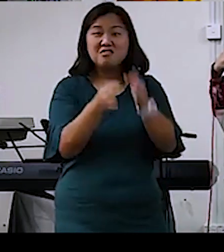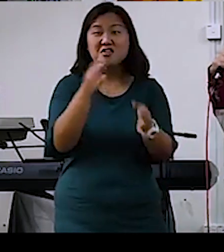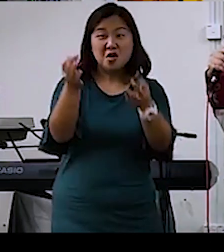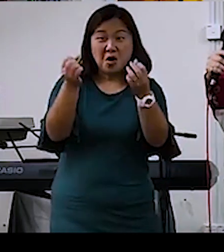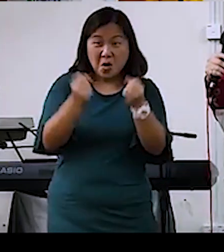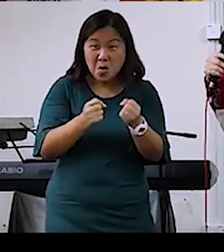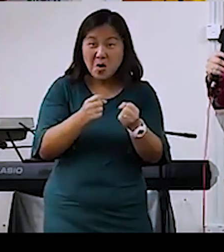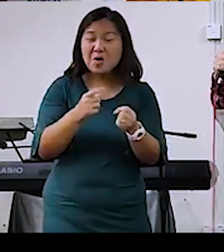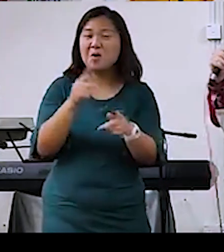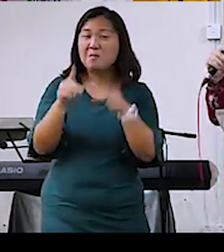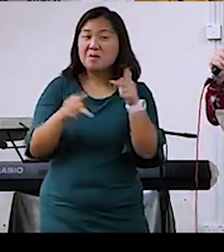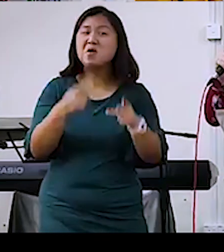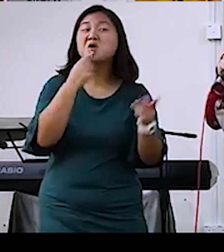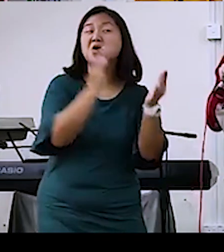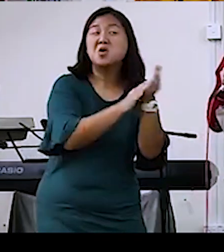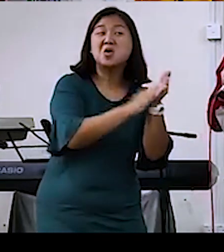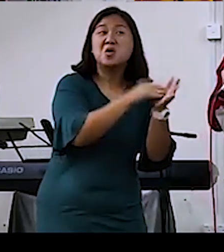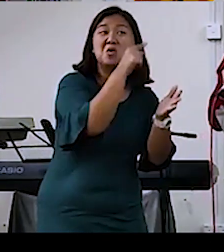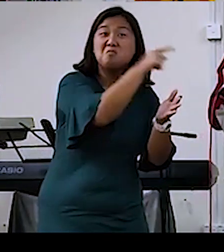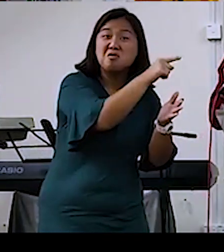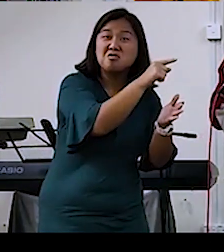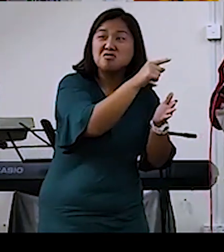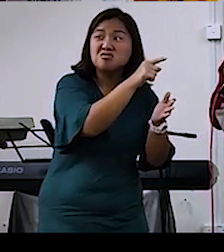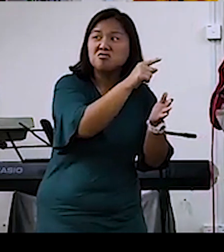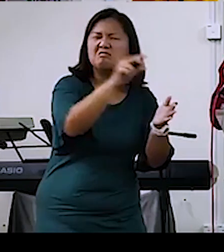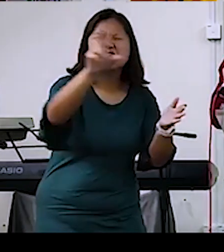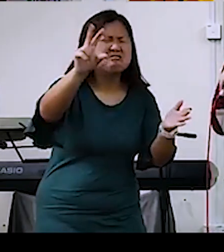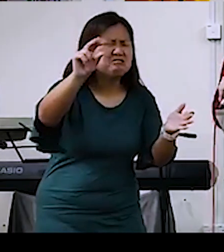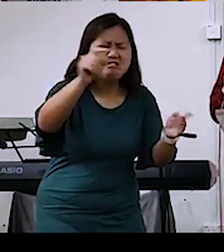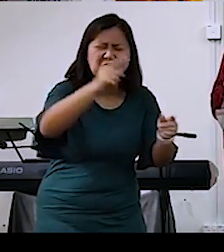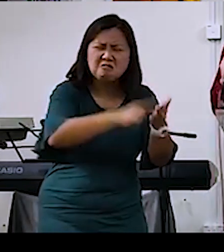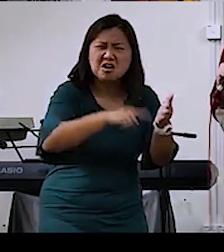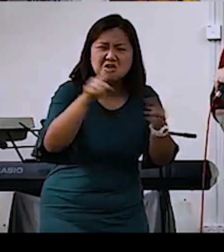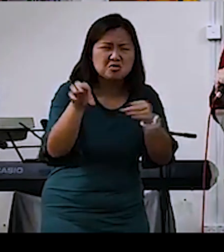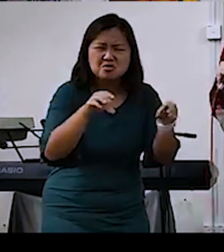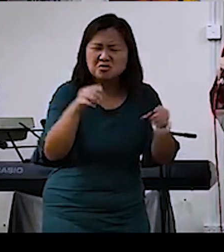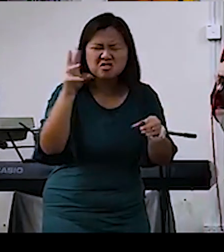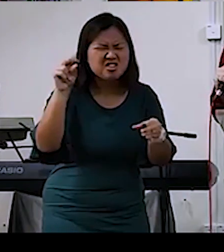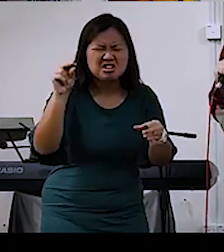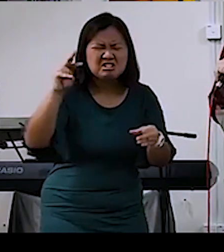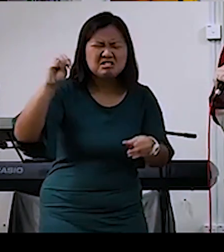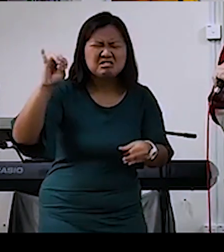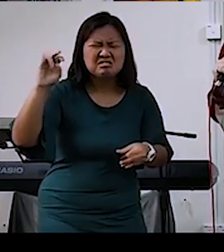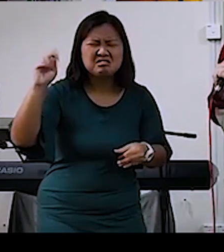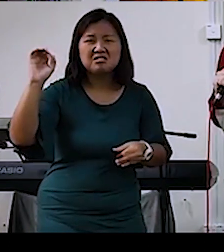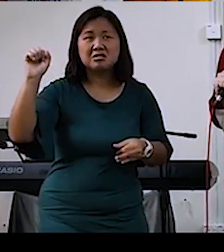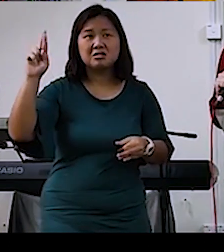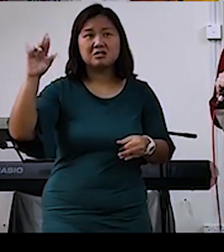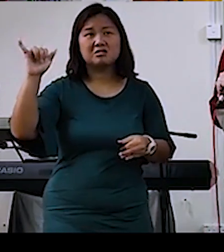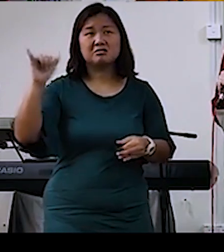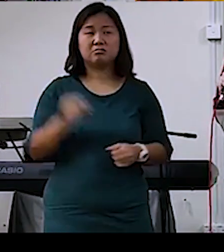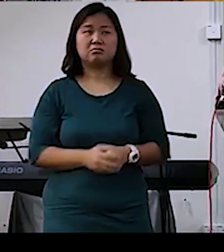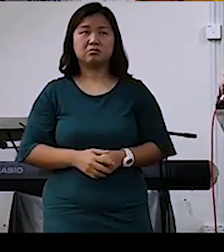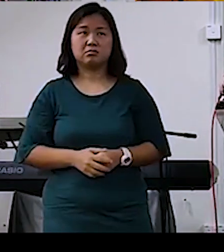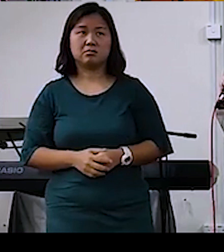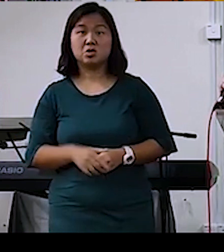then what you are doing is not ministry. Are you listening? You want to go far as a child servant of God,